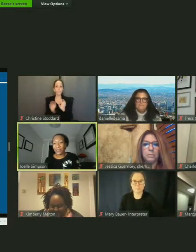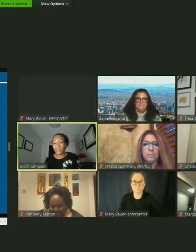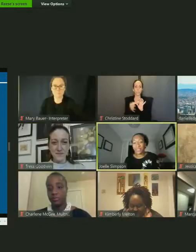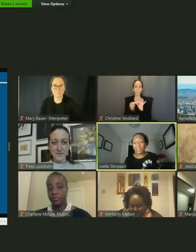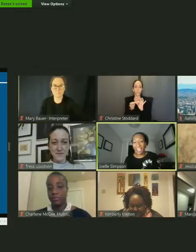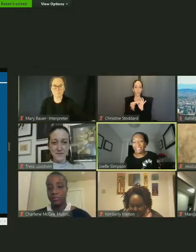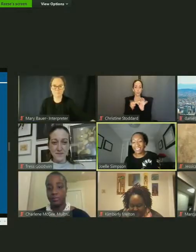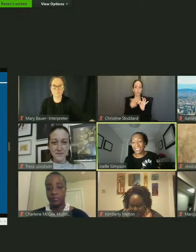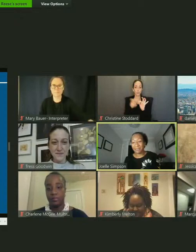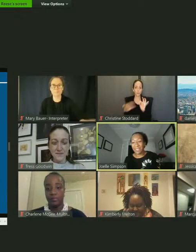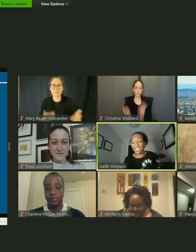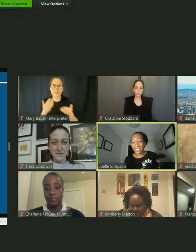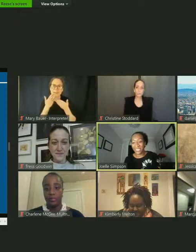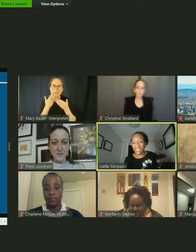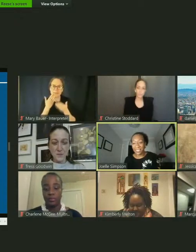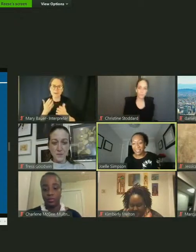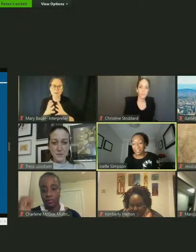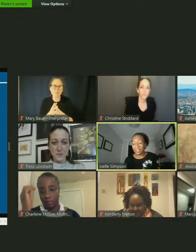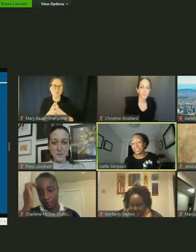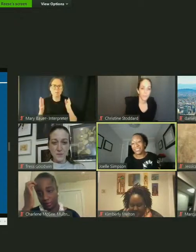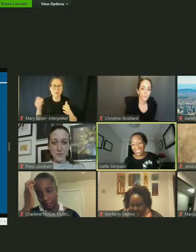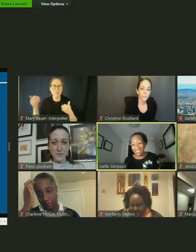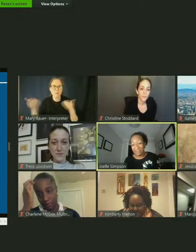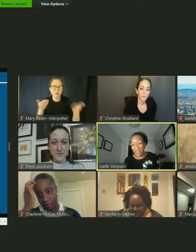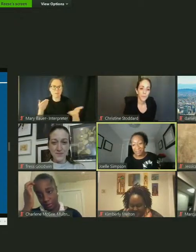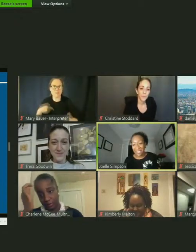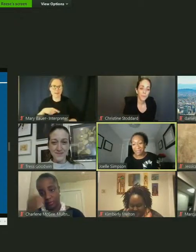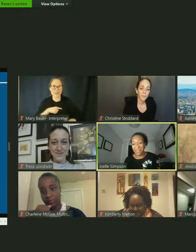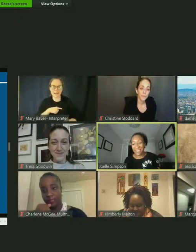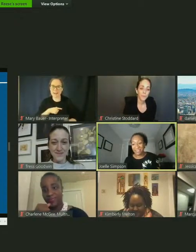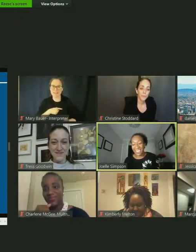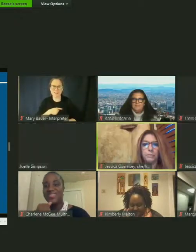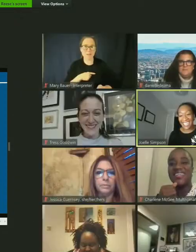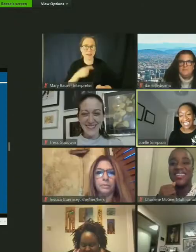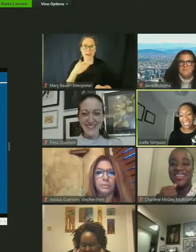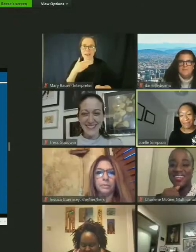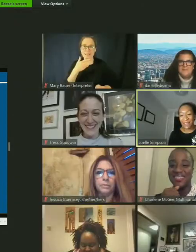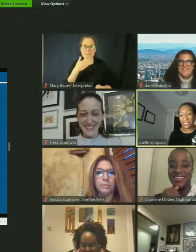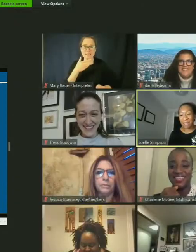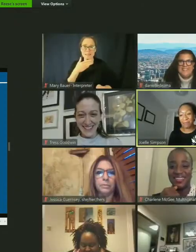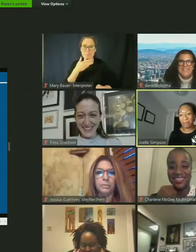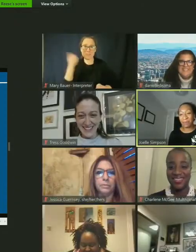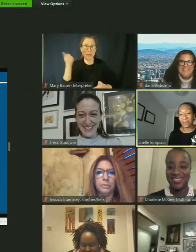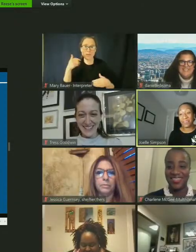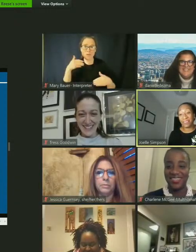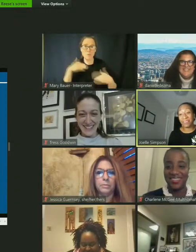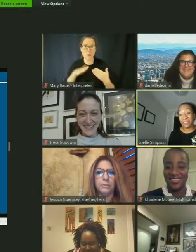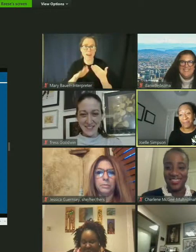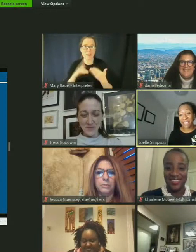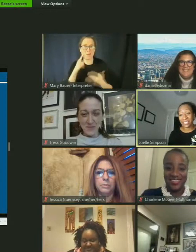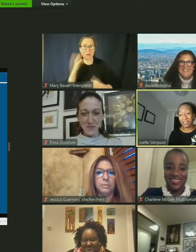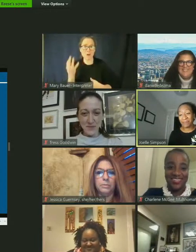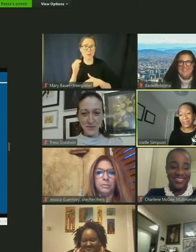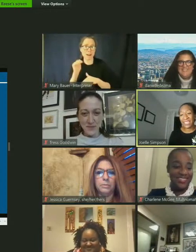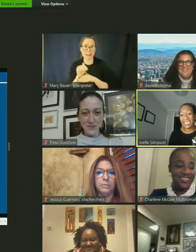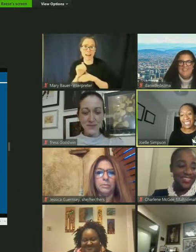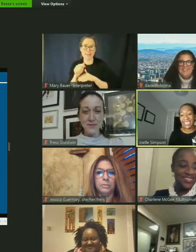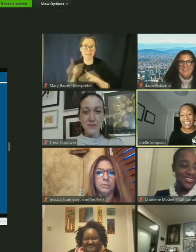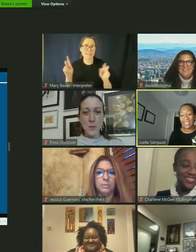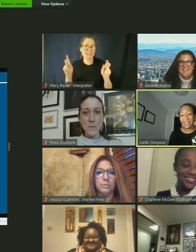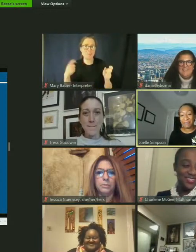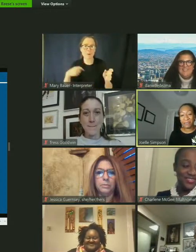Thank you so much for having us. We actually couldn't think of a better way to spend a Friday night about a topic we're both very, very passionate